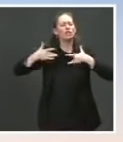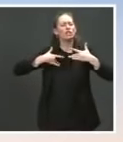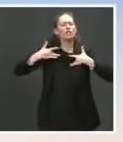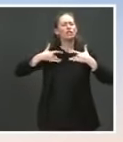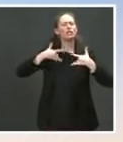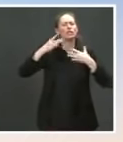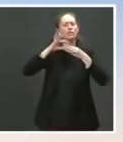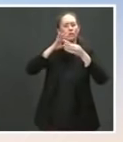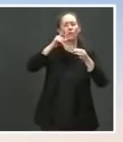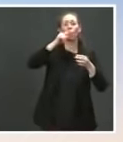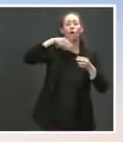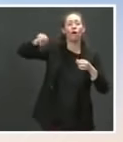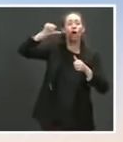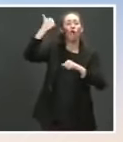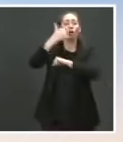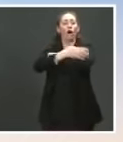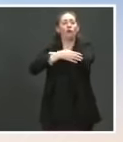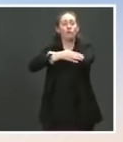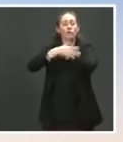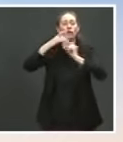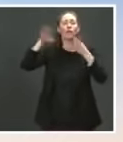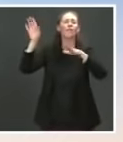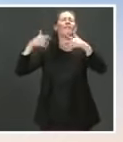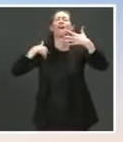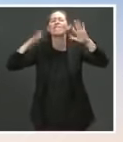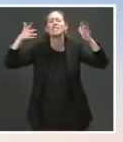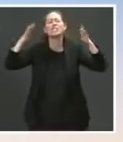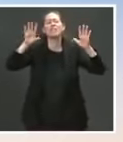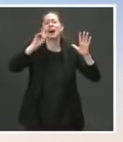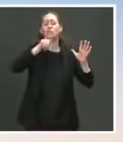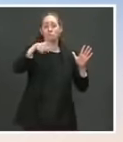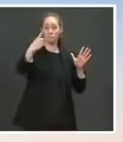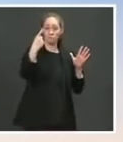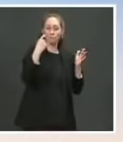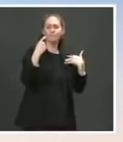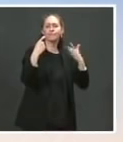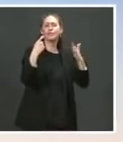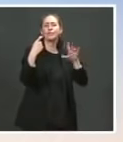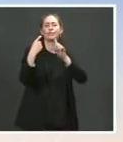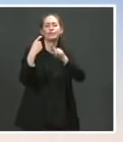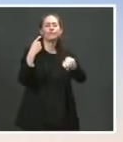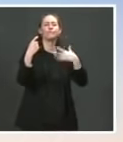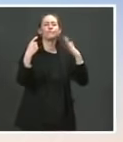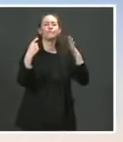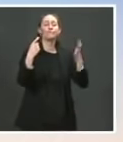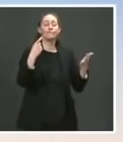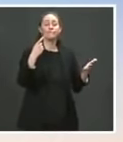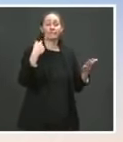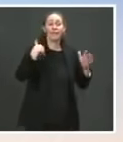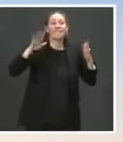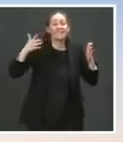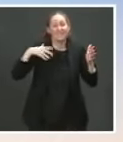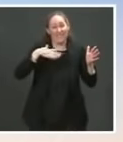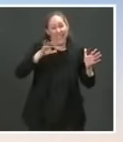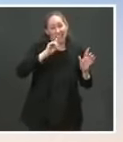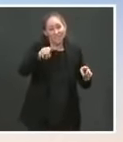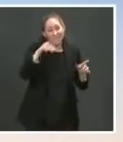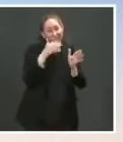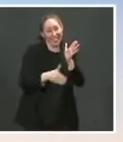answered your question. Did you have another one? I didn't think it was an answer. Okay. I'm sorry to hear that. I've answered it a couple times. Okay. Let me just quickly follow up. Okay.